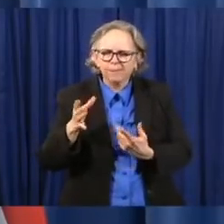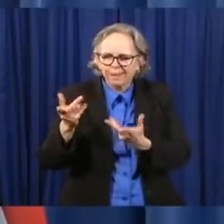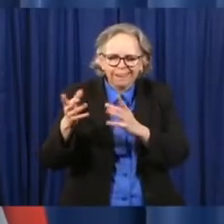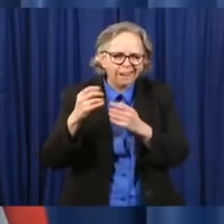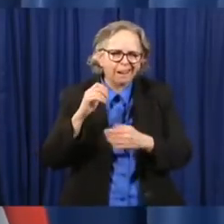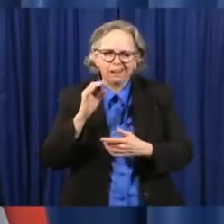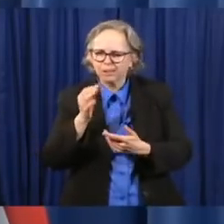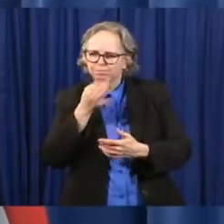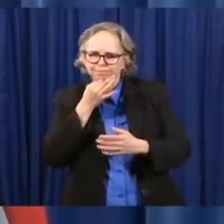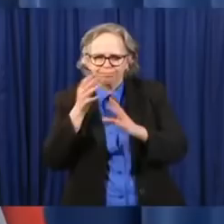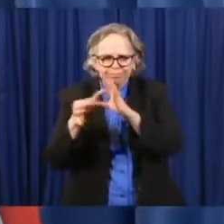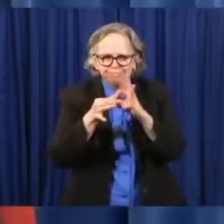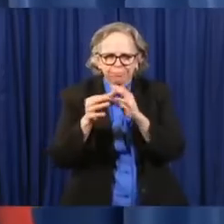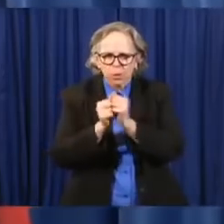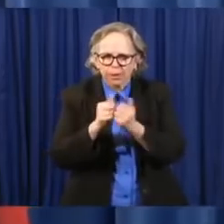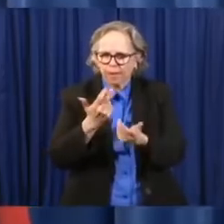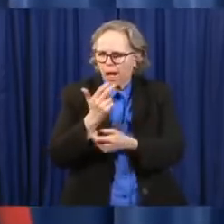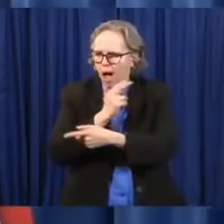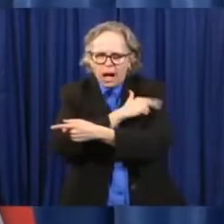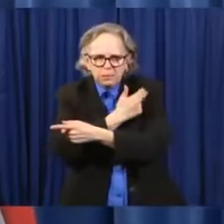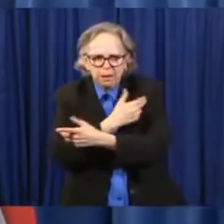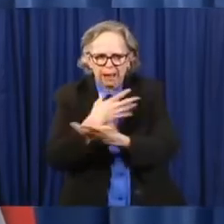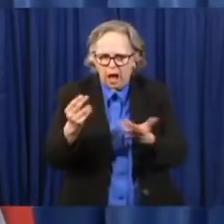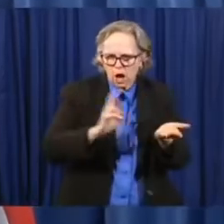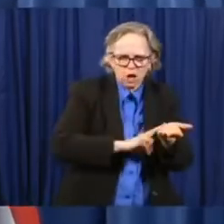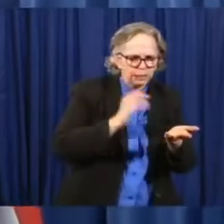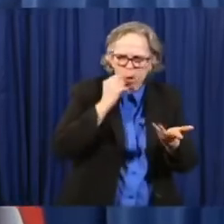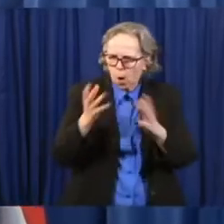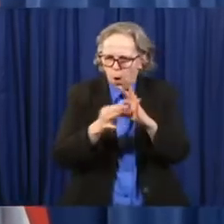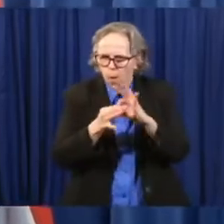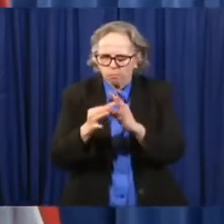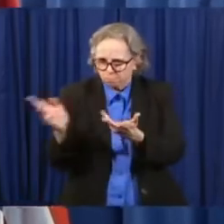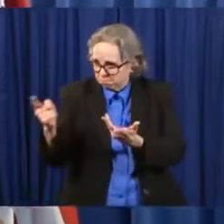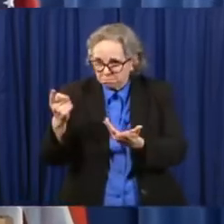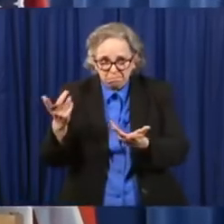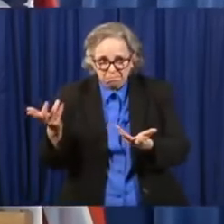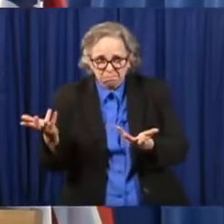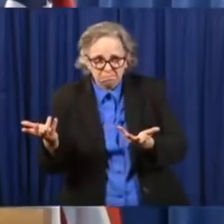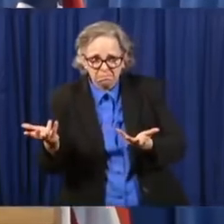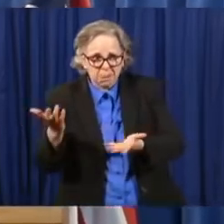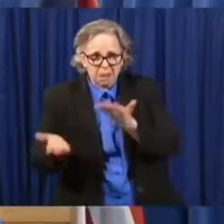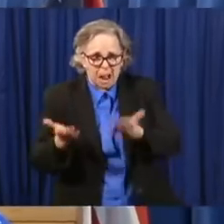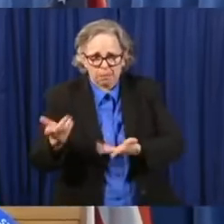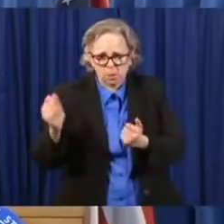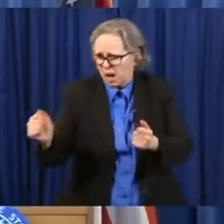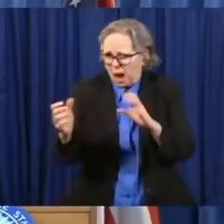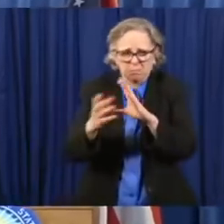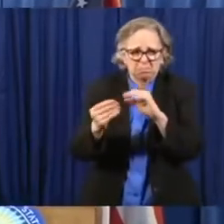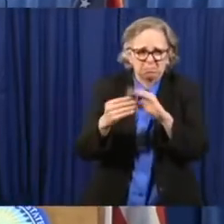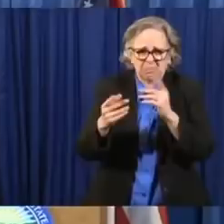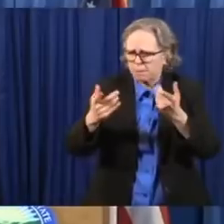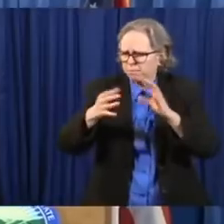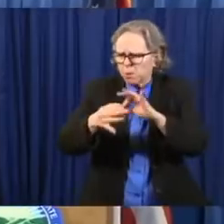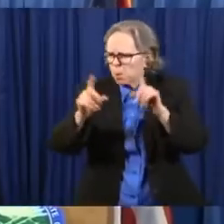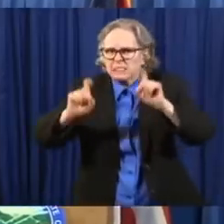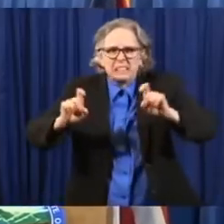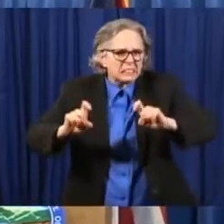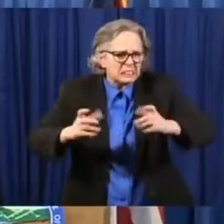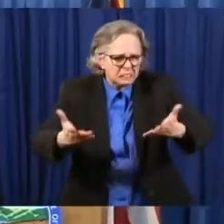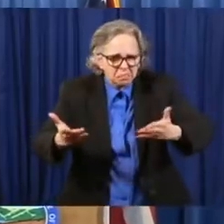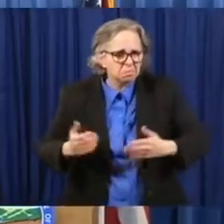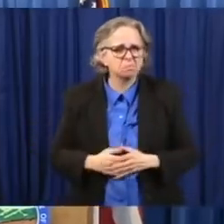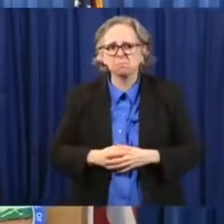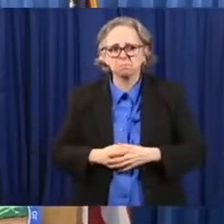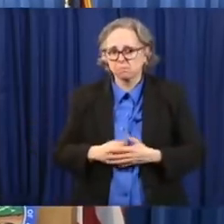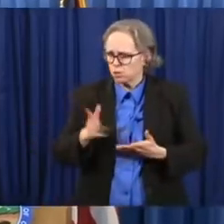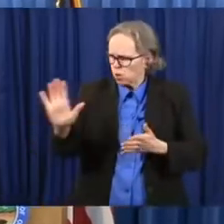together between the hospitals and the nursing homes, and maybe also talk a little bit about some of this testing and where we hope to take the